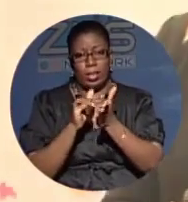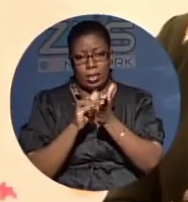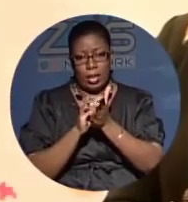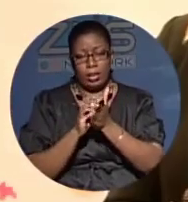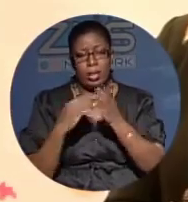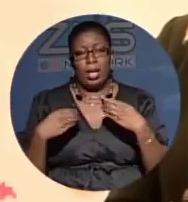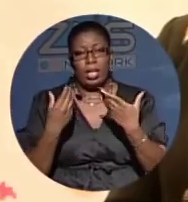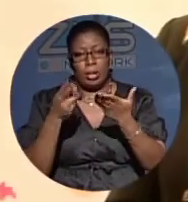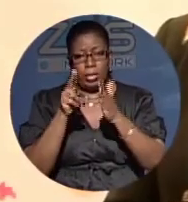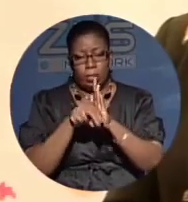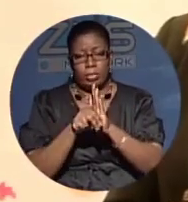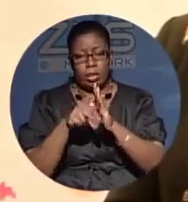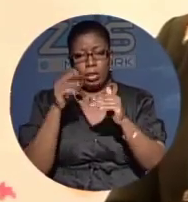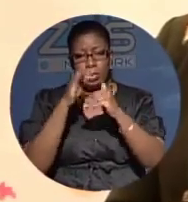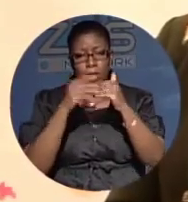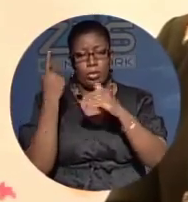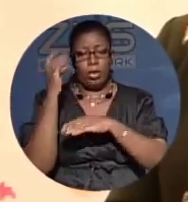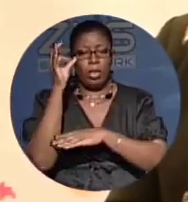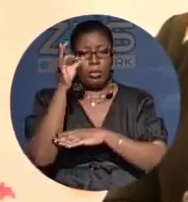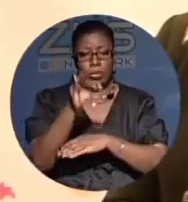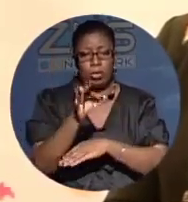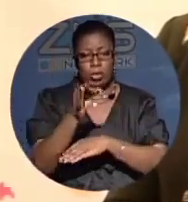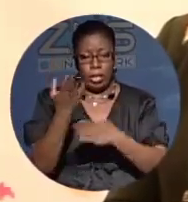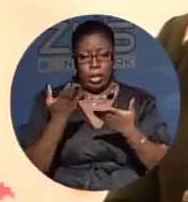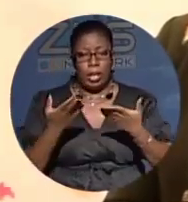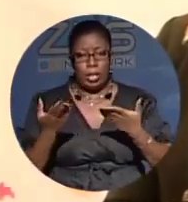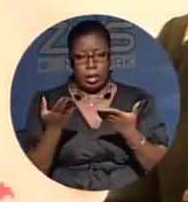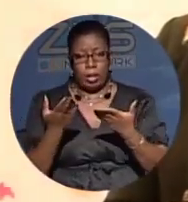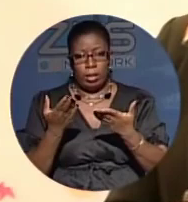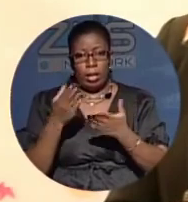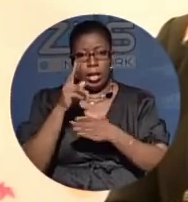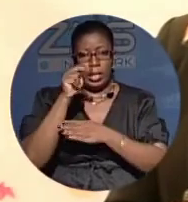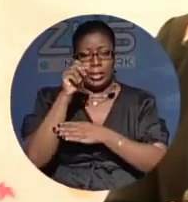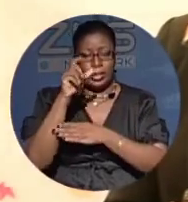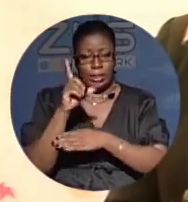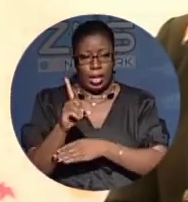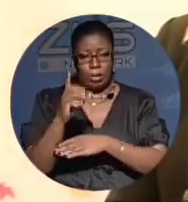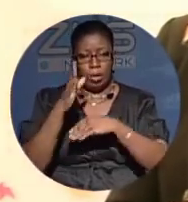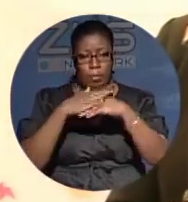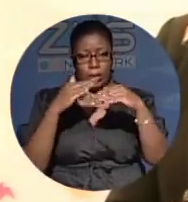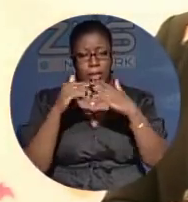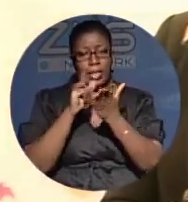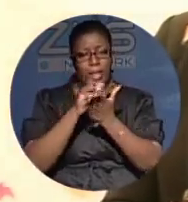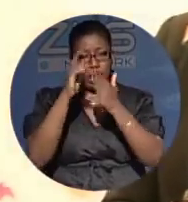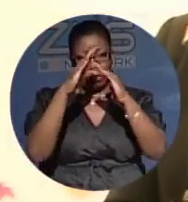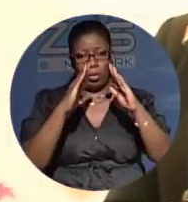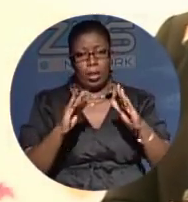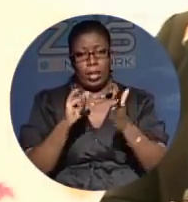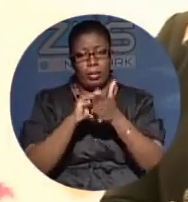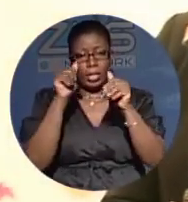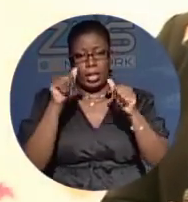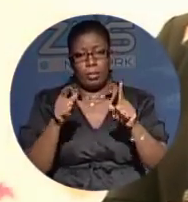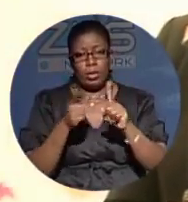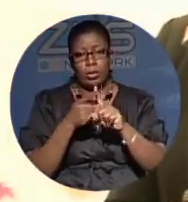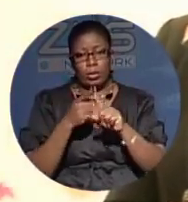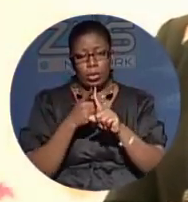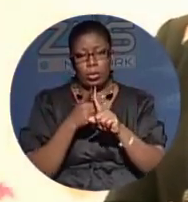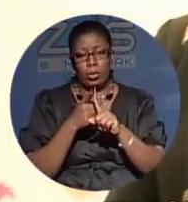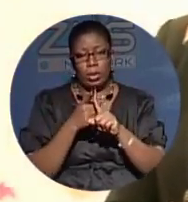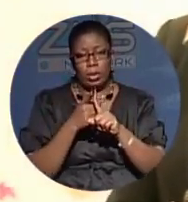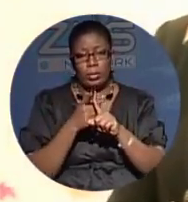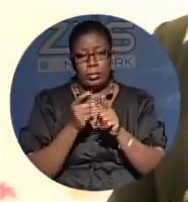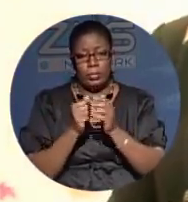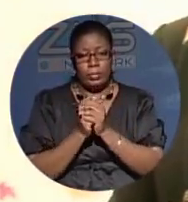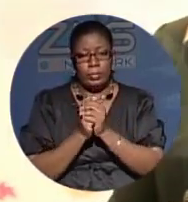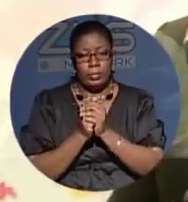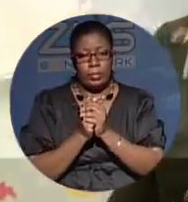We're building for the future here at NAD. We're building an airport that will be able to stand us in extremely good stead